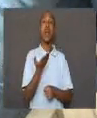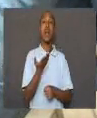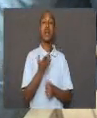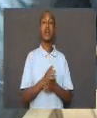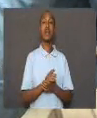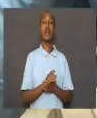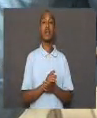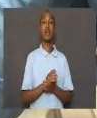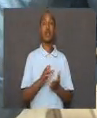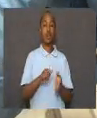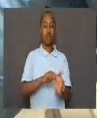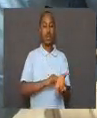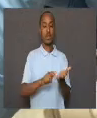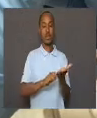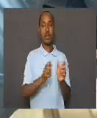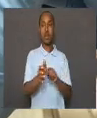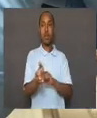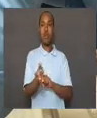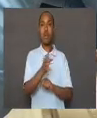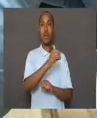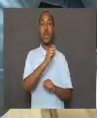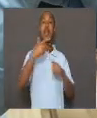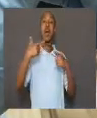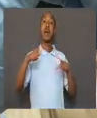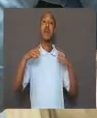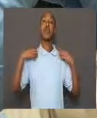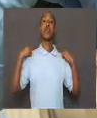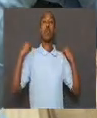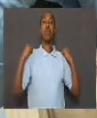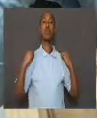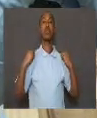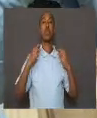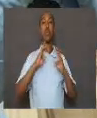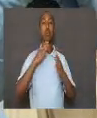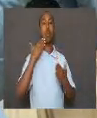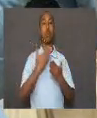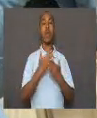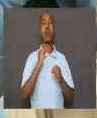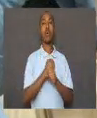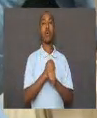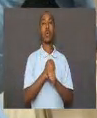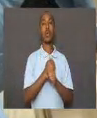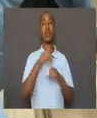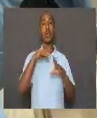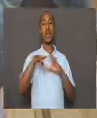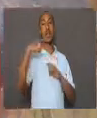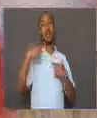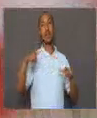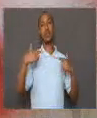goggles, gloves, and a laboratory coat while working in a laboratory.